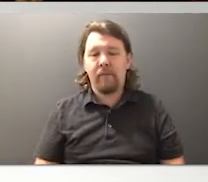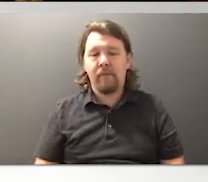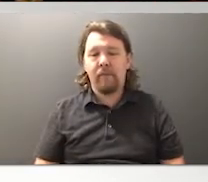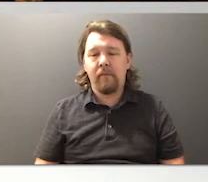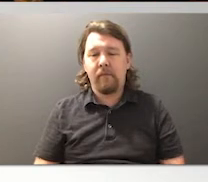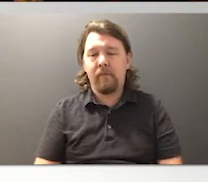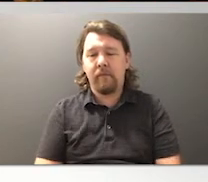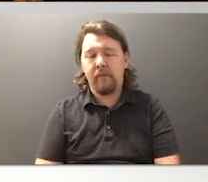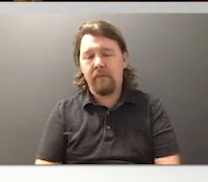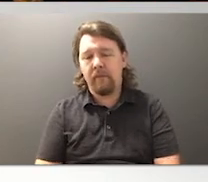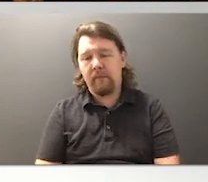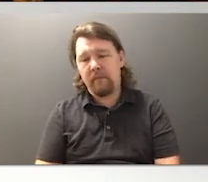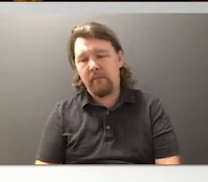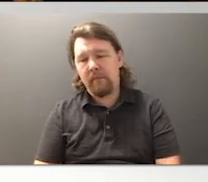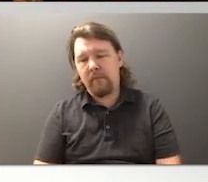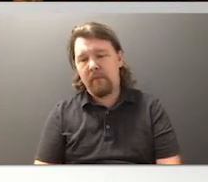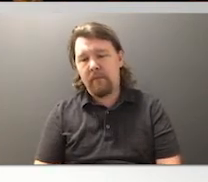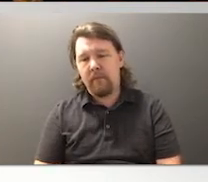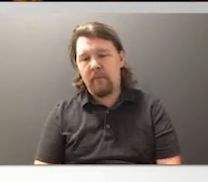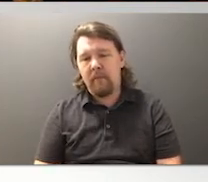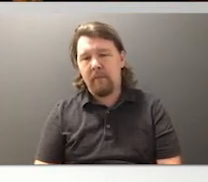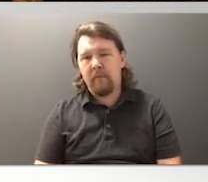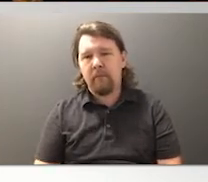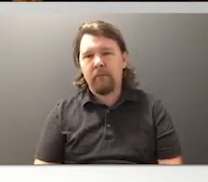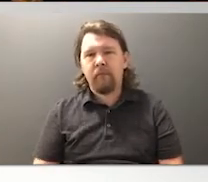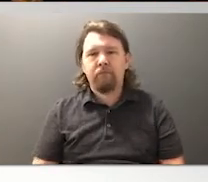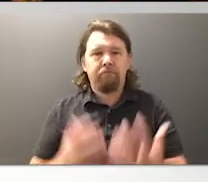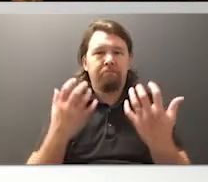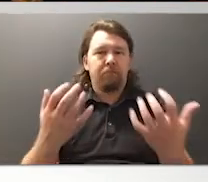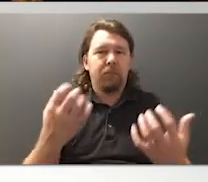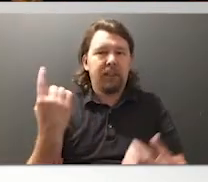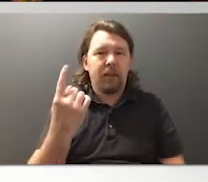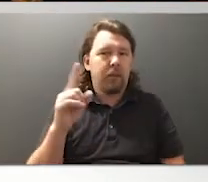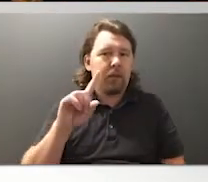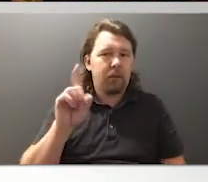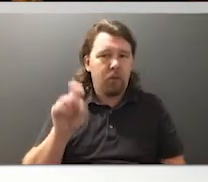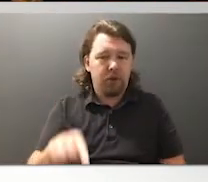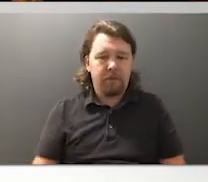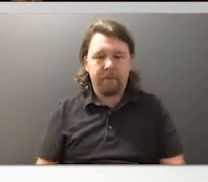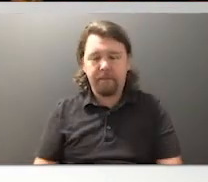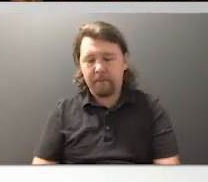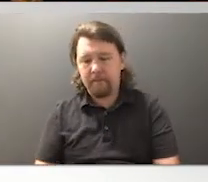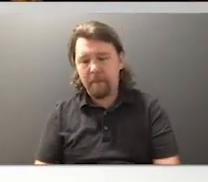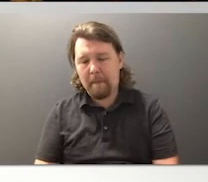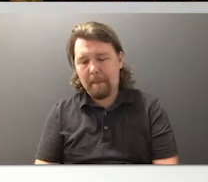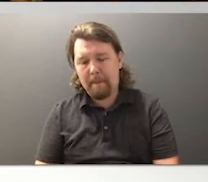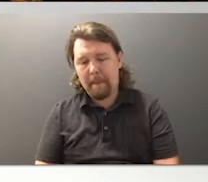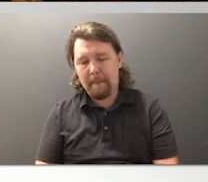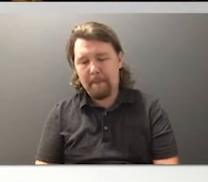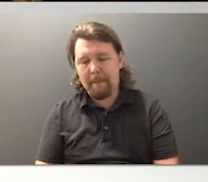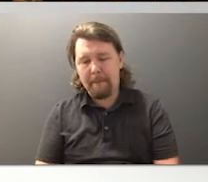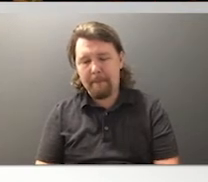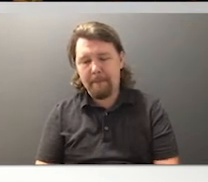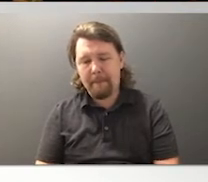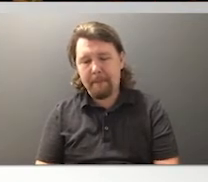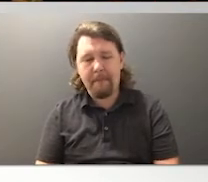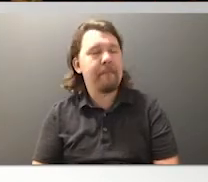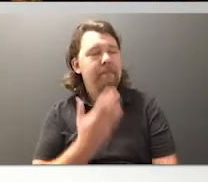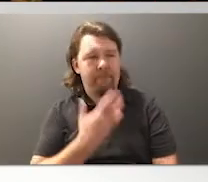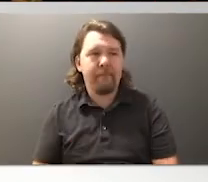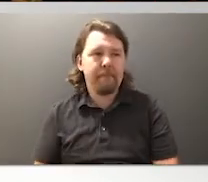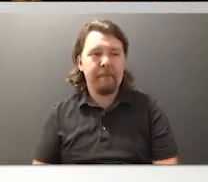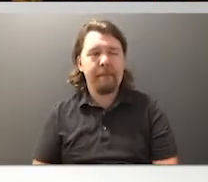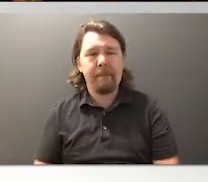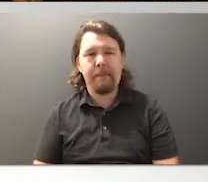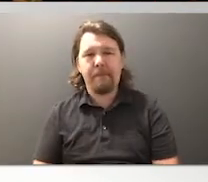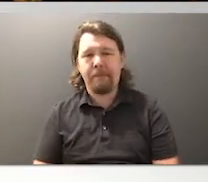customer service with Step Up has been really great. So I just want to give you that feedback. Thank you. The one